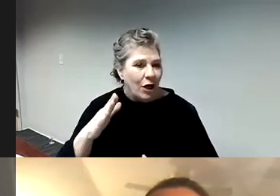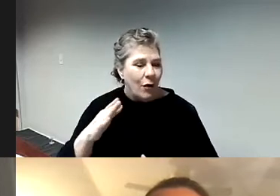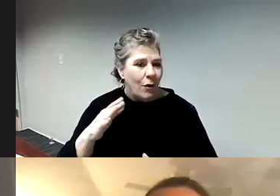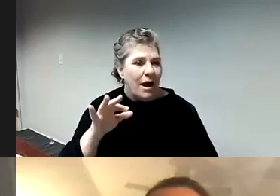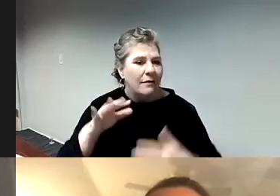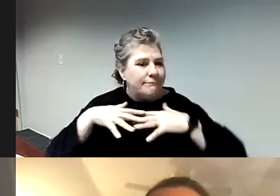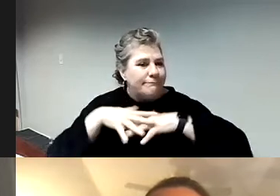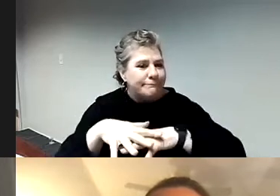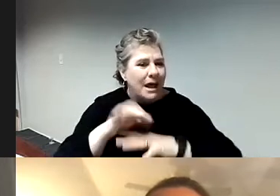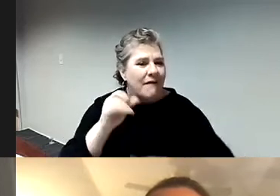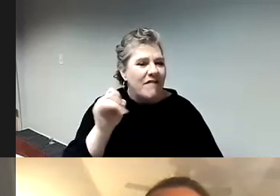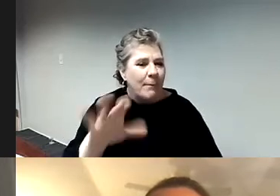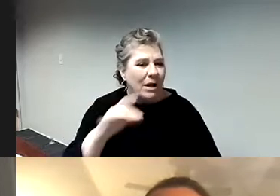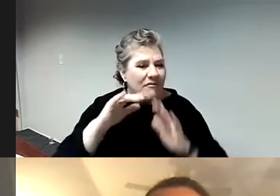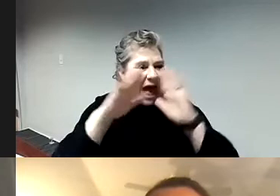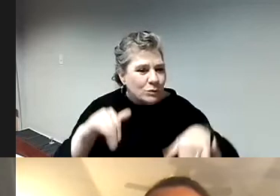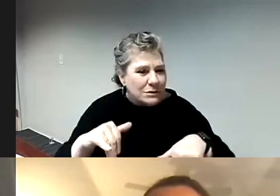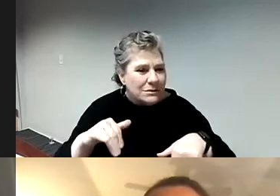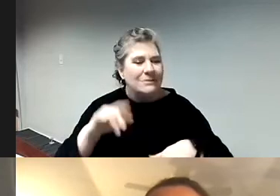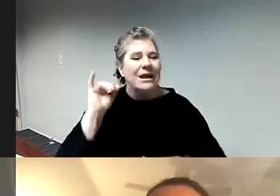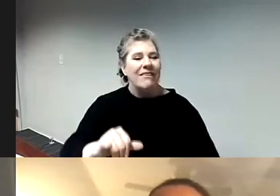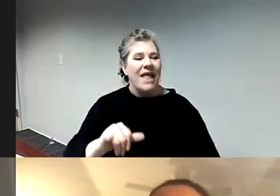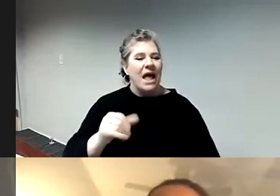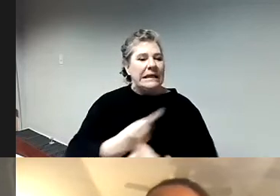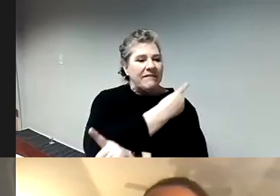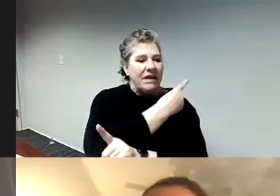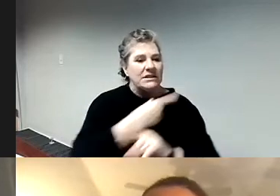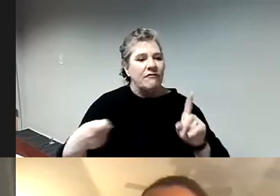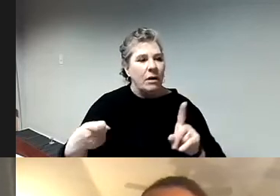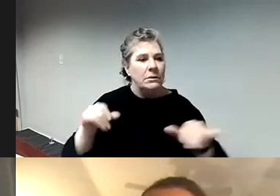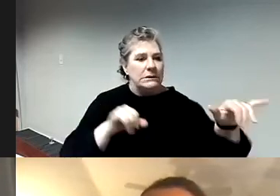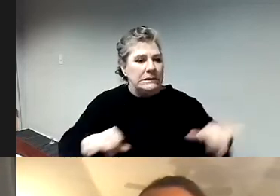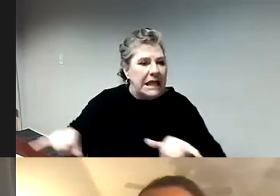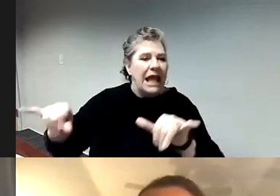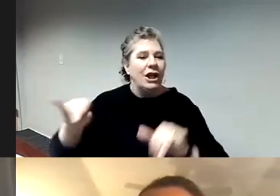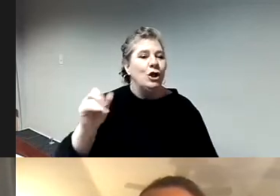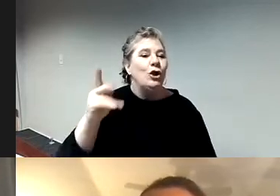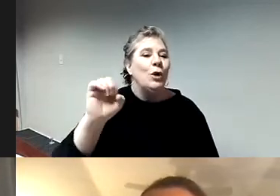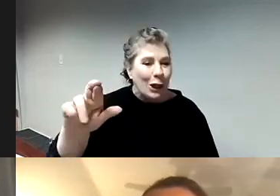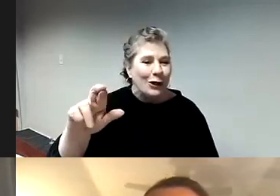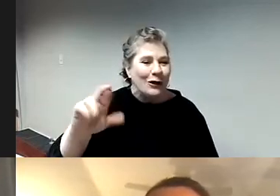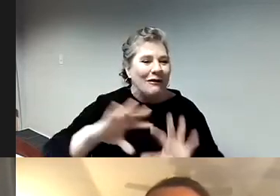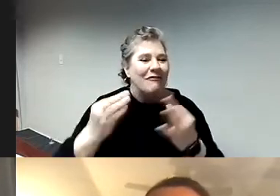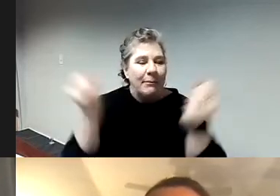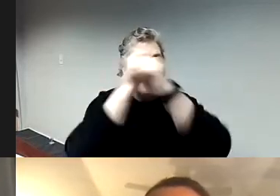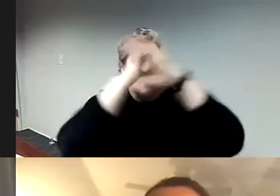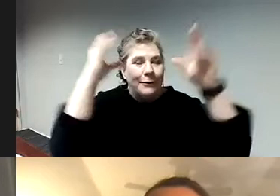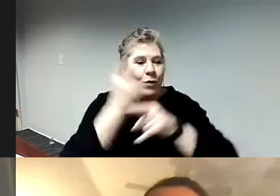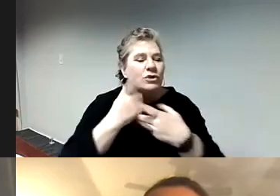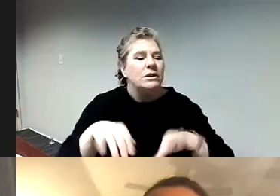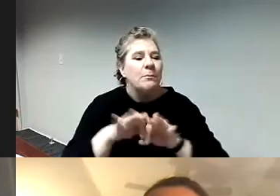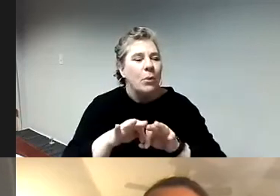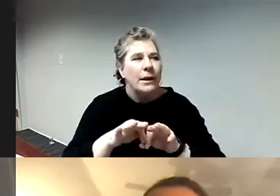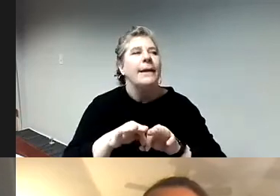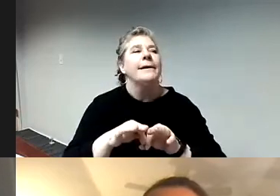of a household. And that deviates from like the standard nuclear family that we have in our minds. And so it's important to